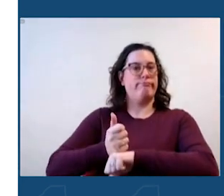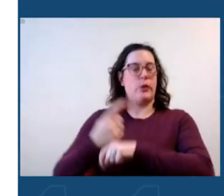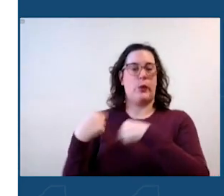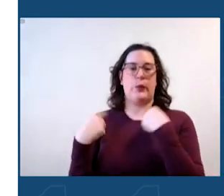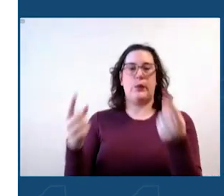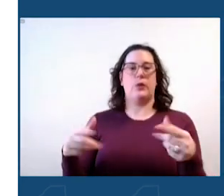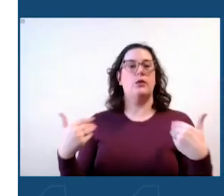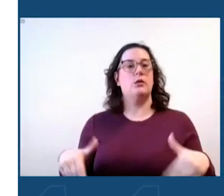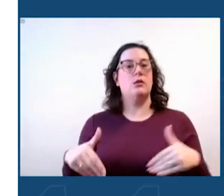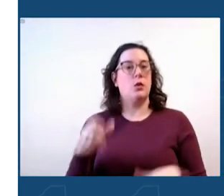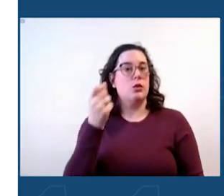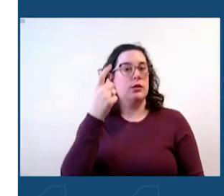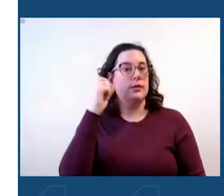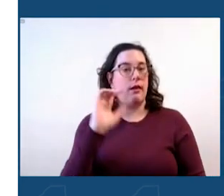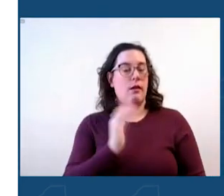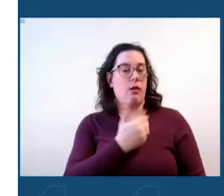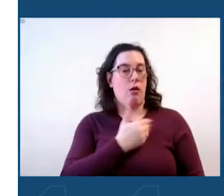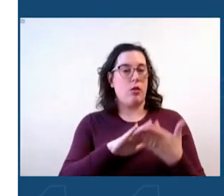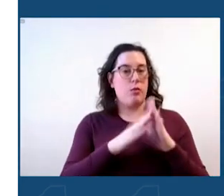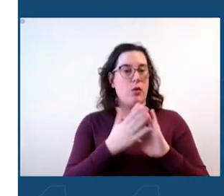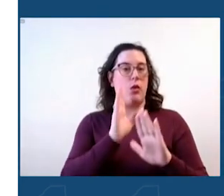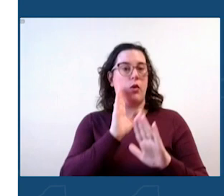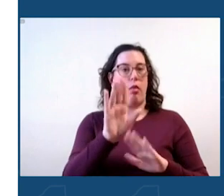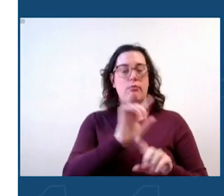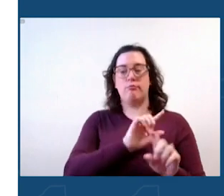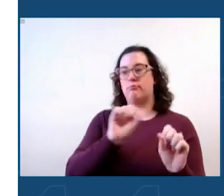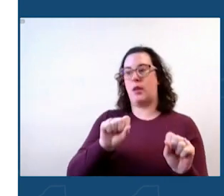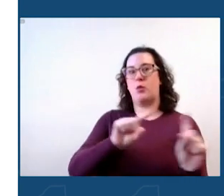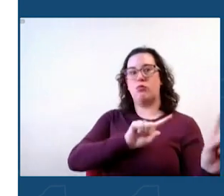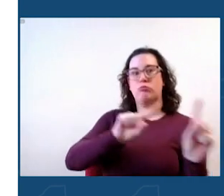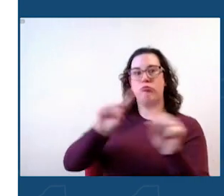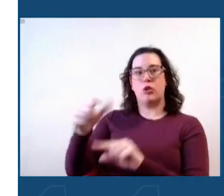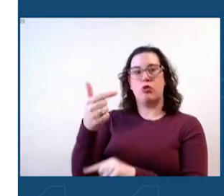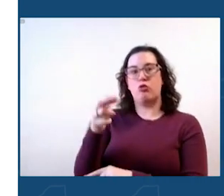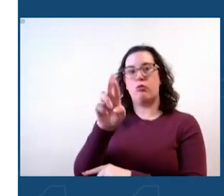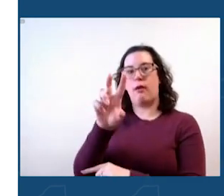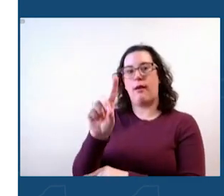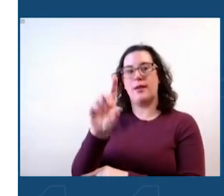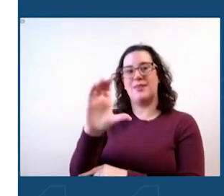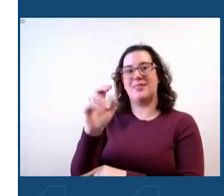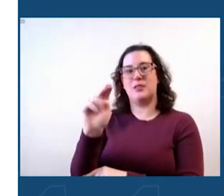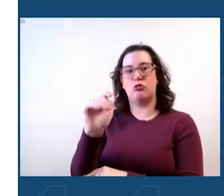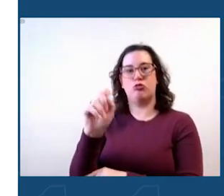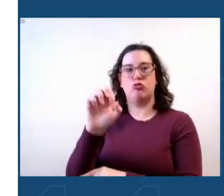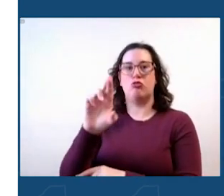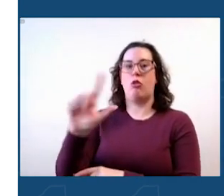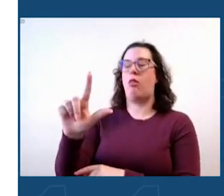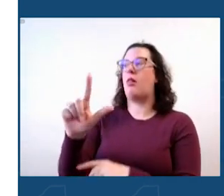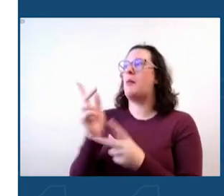Islanders to Grand Central Terminal, a long-held dream that's going to save people.